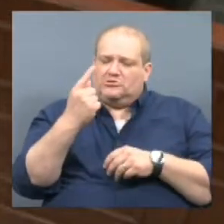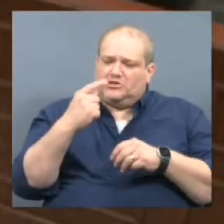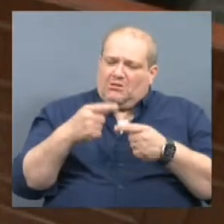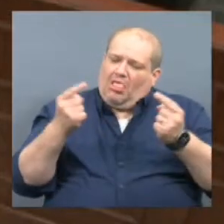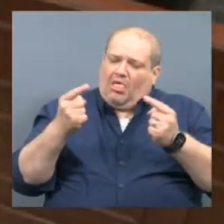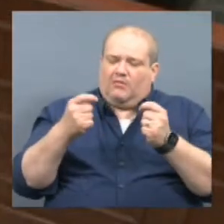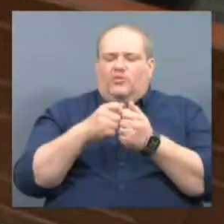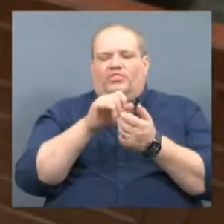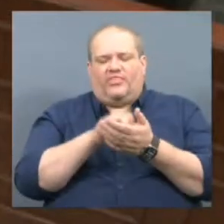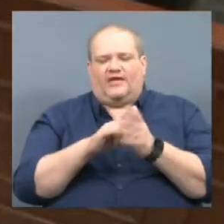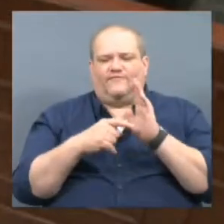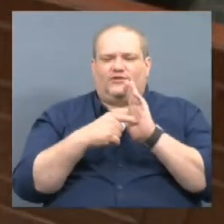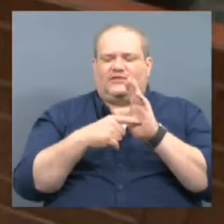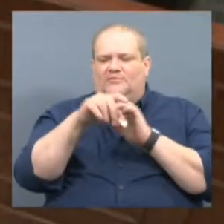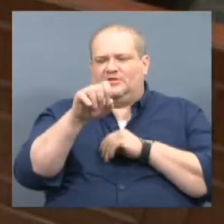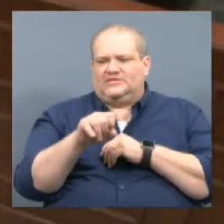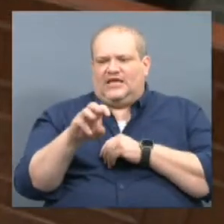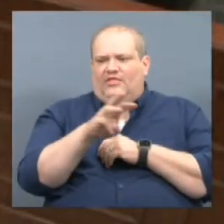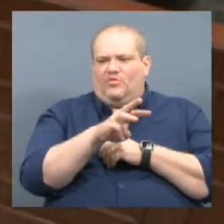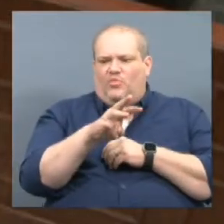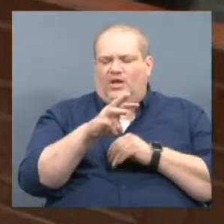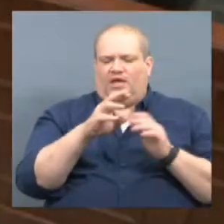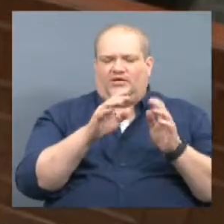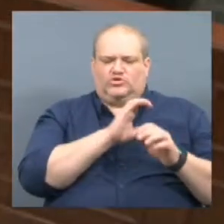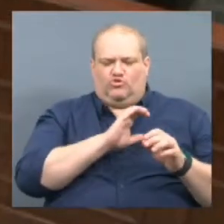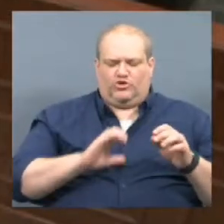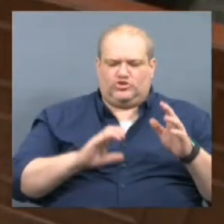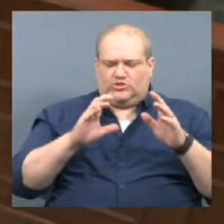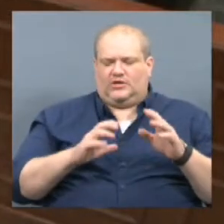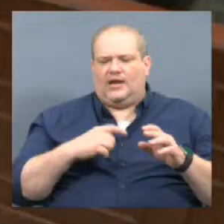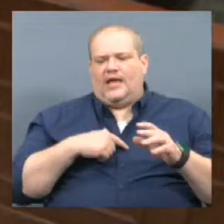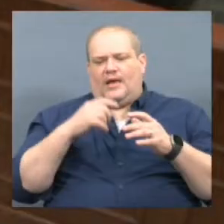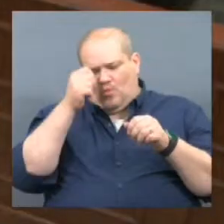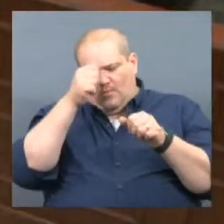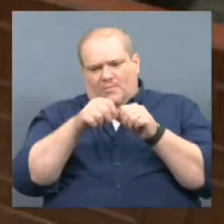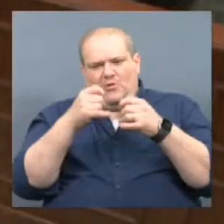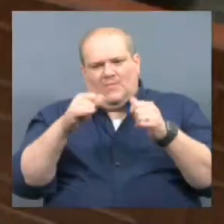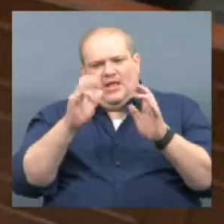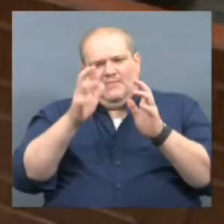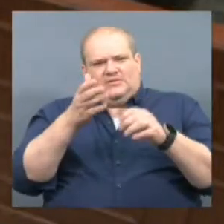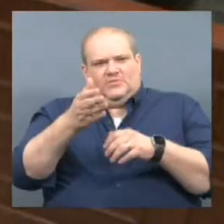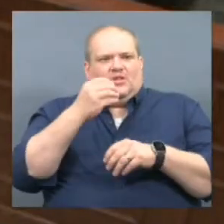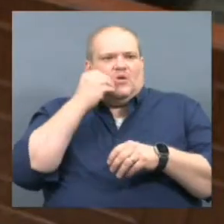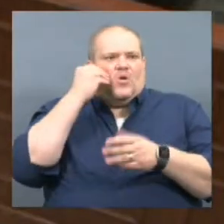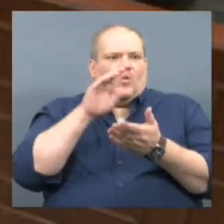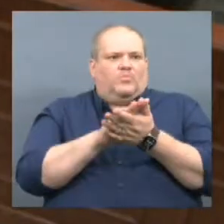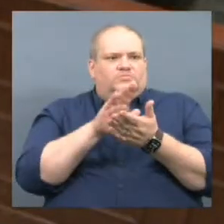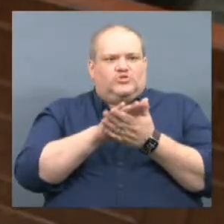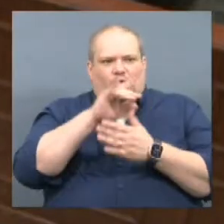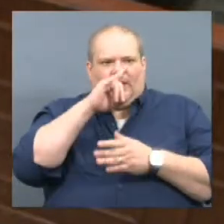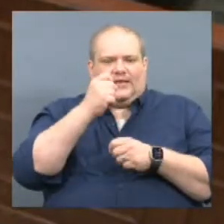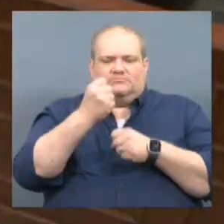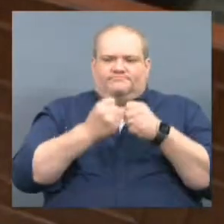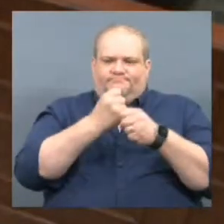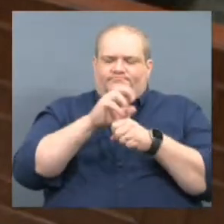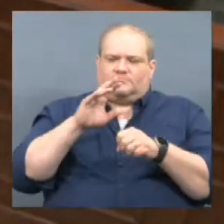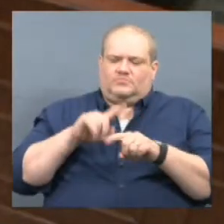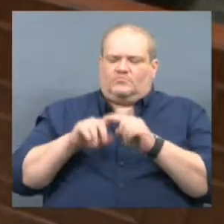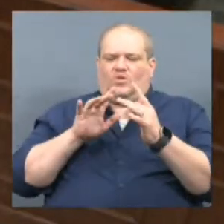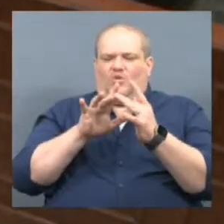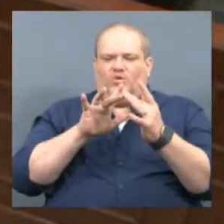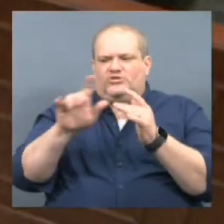so. Let's say, for example, Southwest Christian. I remember playing basketball as a homeschooler there years ago. In terms of reaching out to these